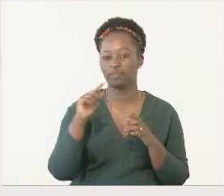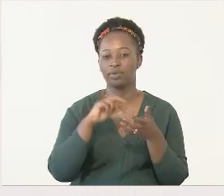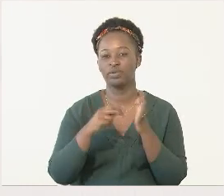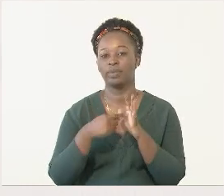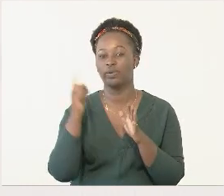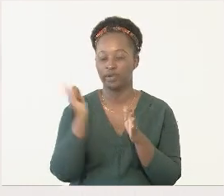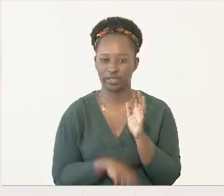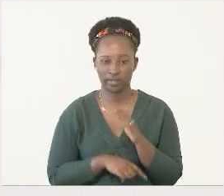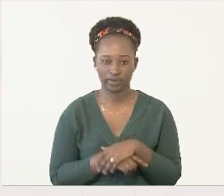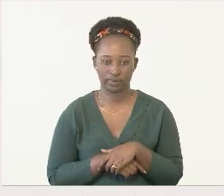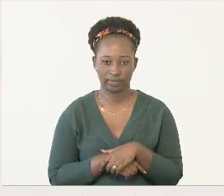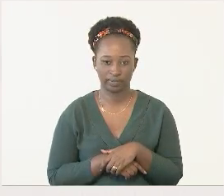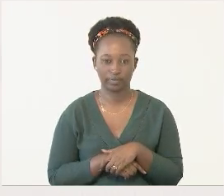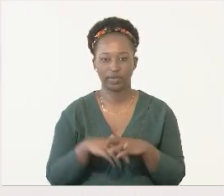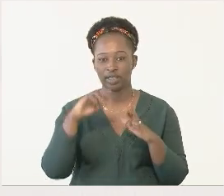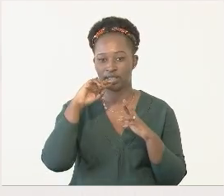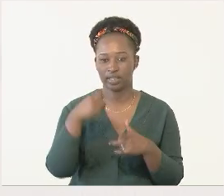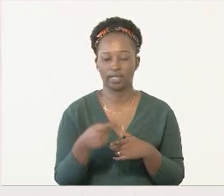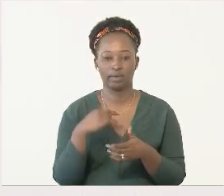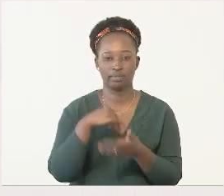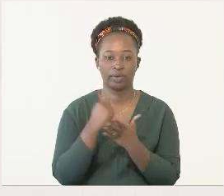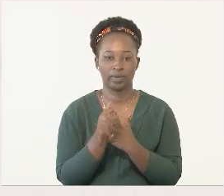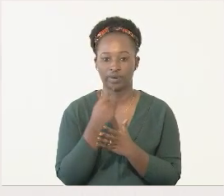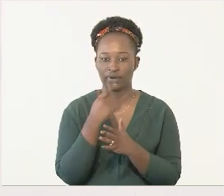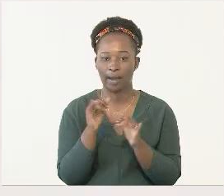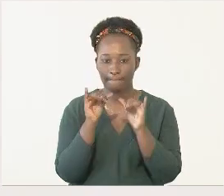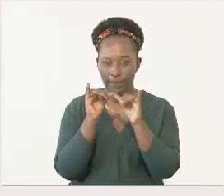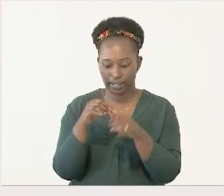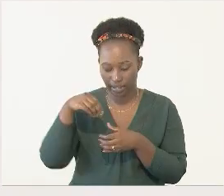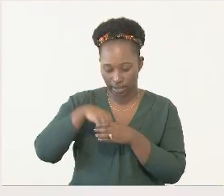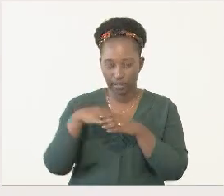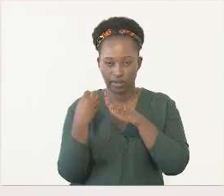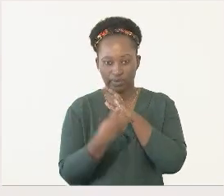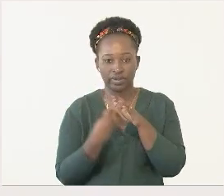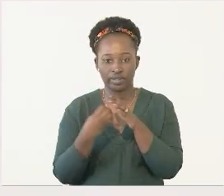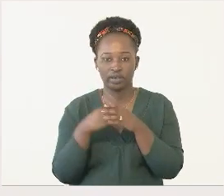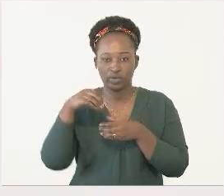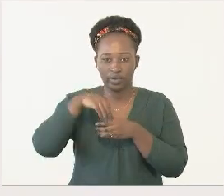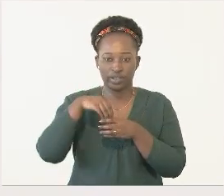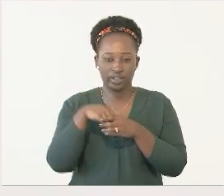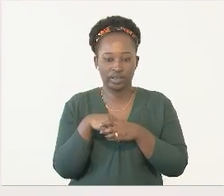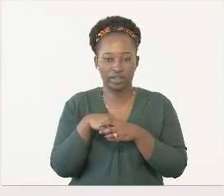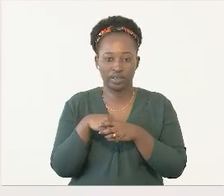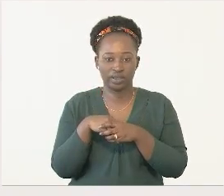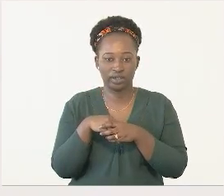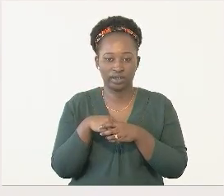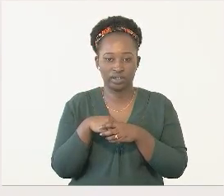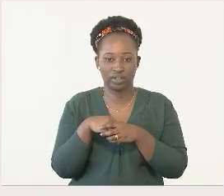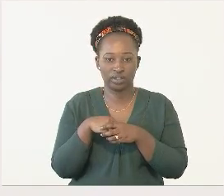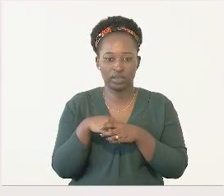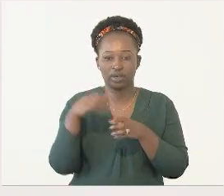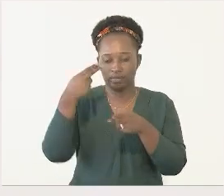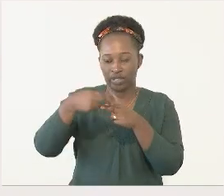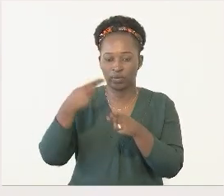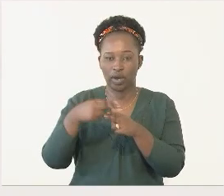it understand? The answer for that, because we said maintaining internal environment within an organism, we checked is referred to as